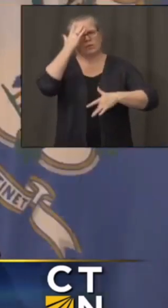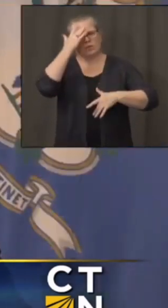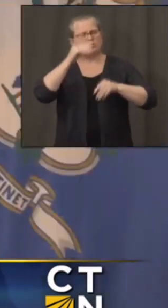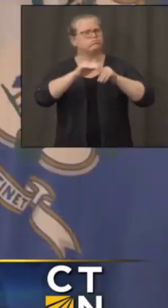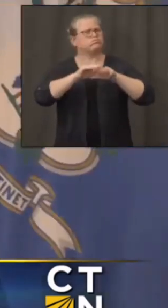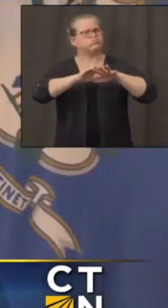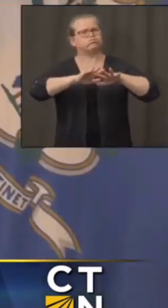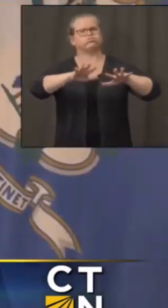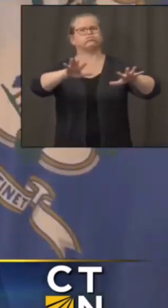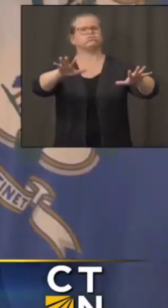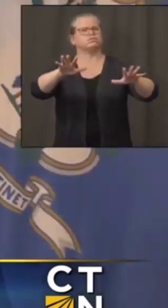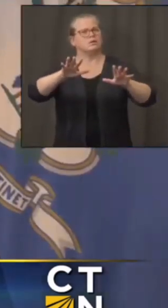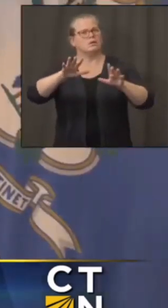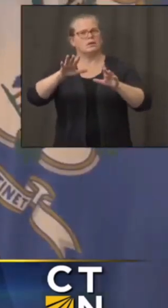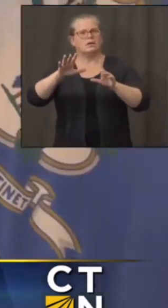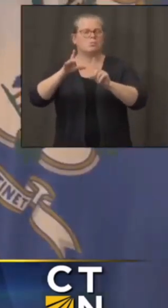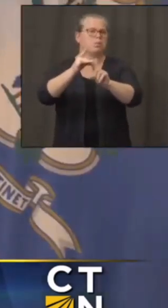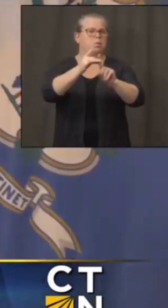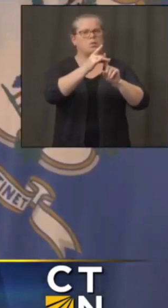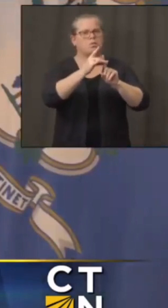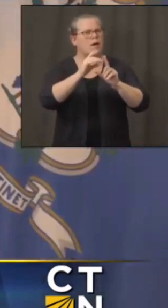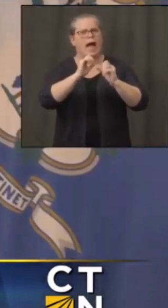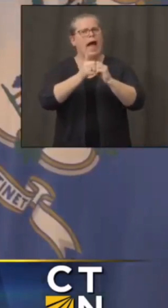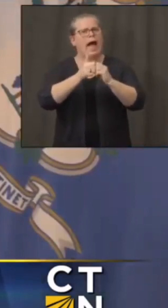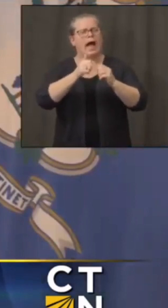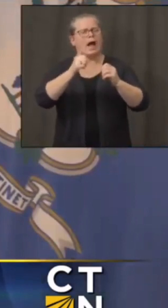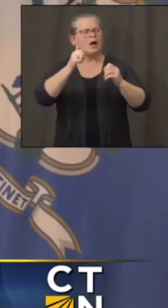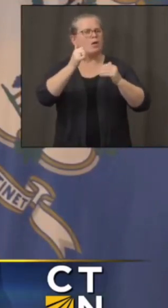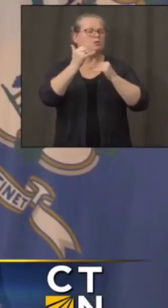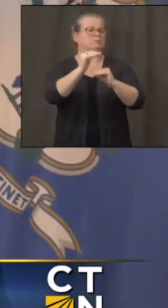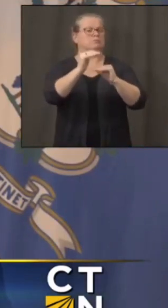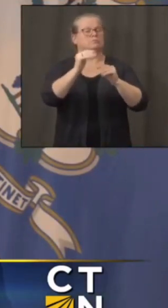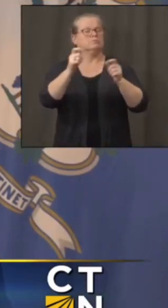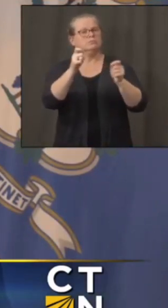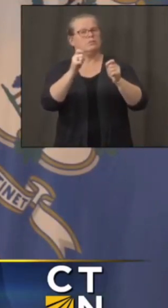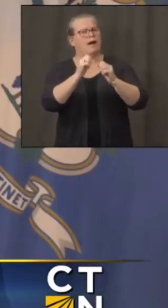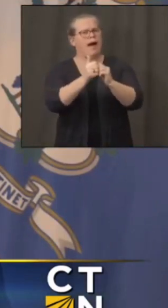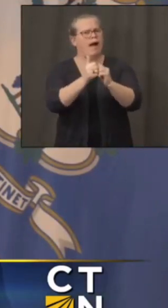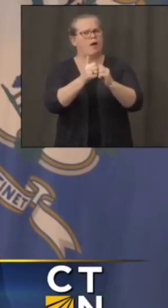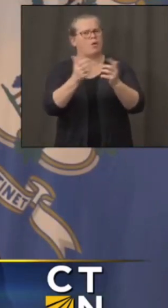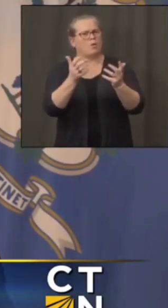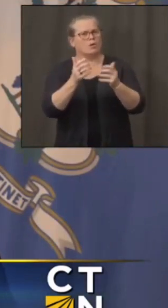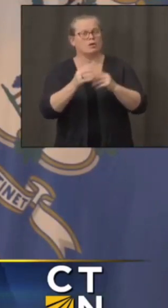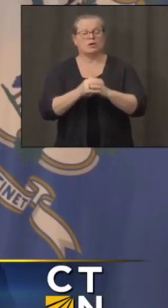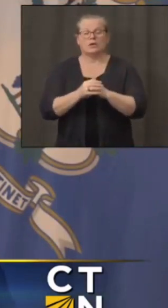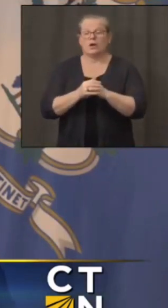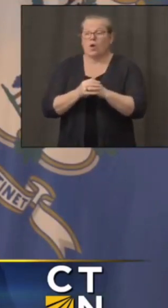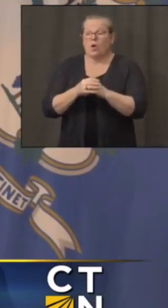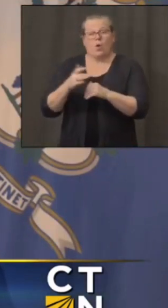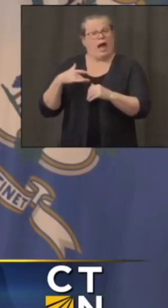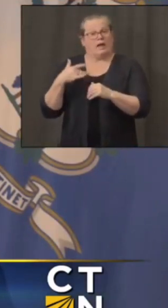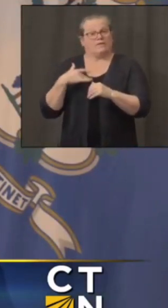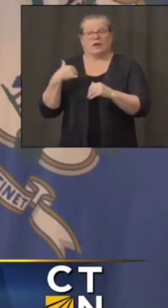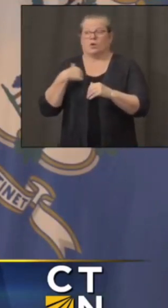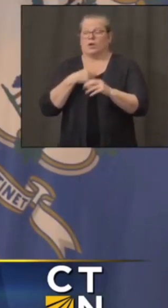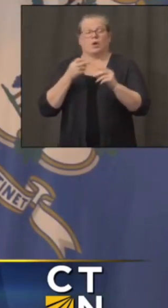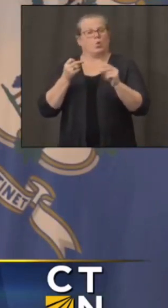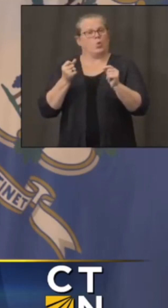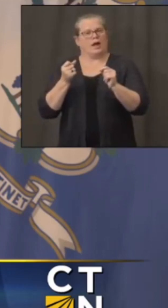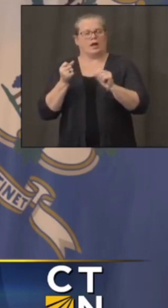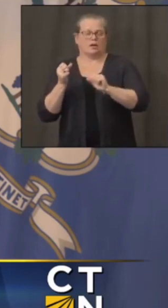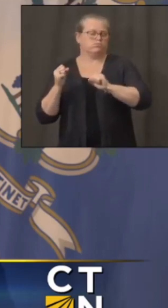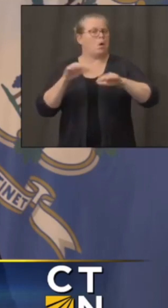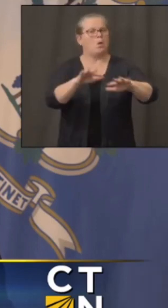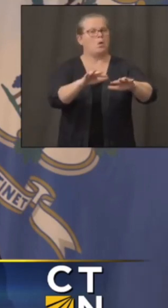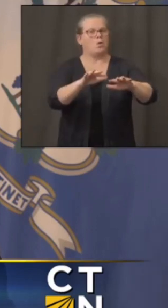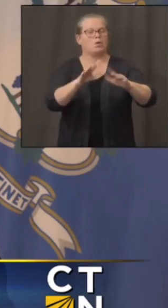Like I said, I think the cavalry came in pretty hard, and we did well over 1,000 tests. That's a big